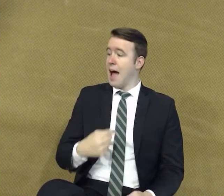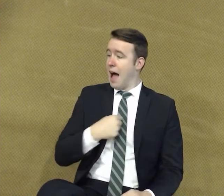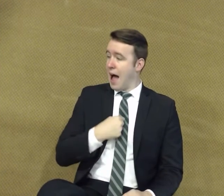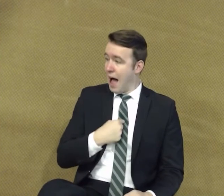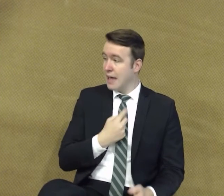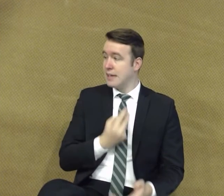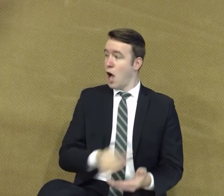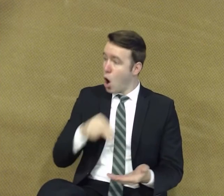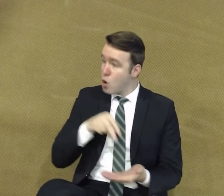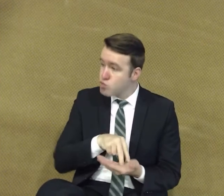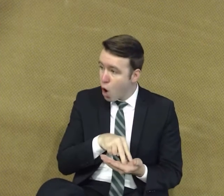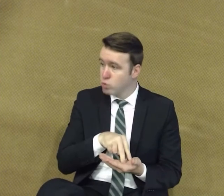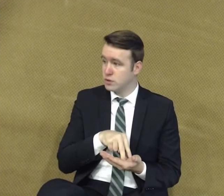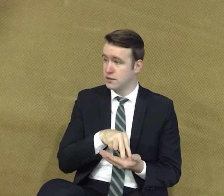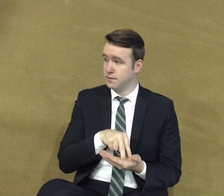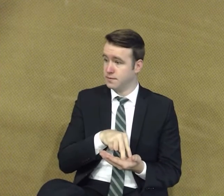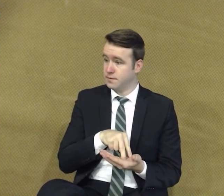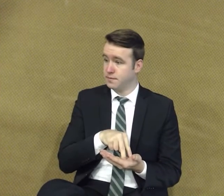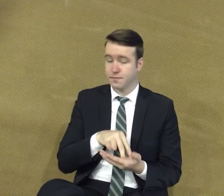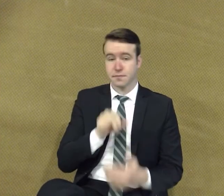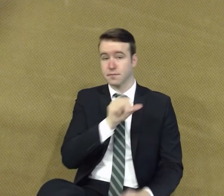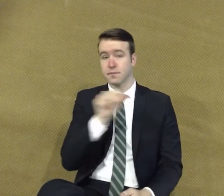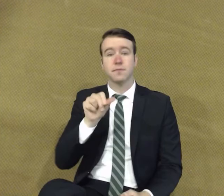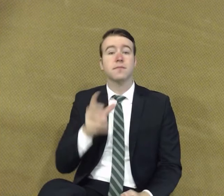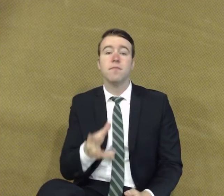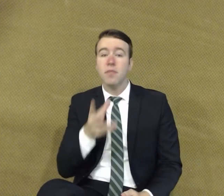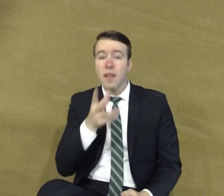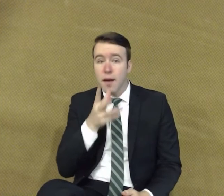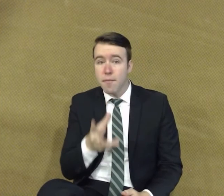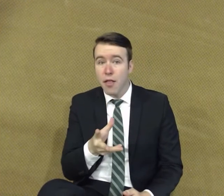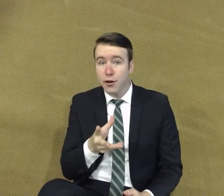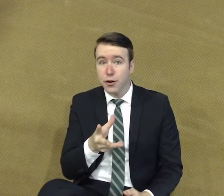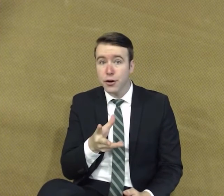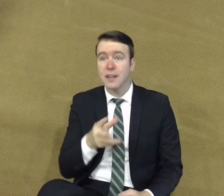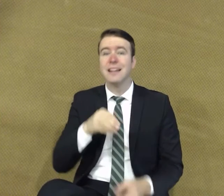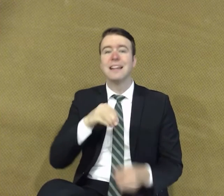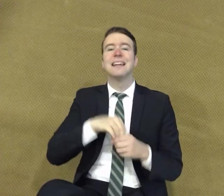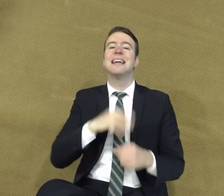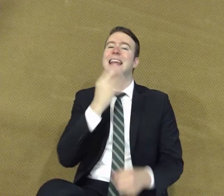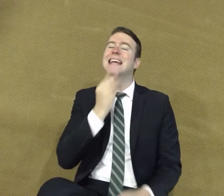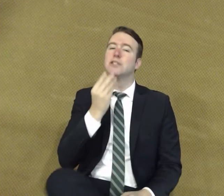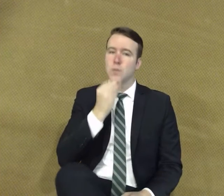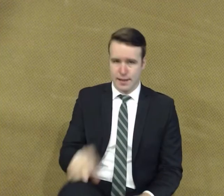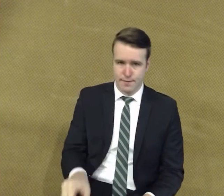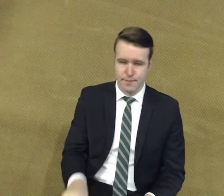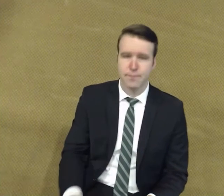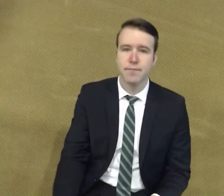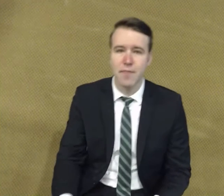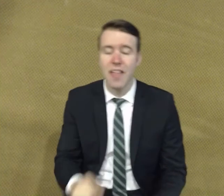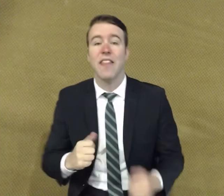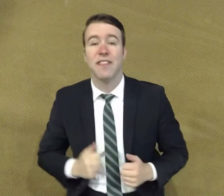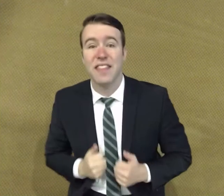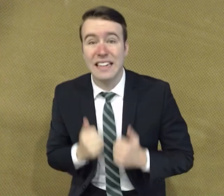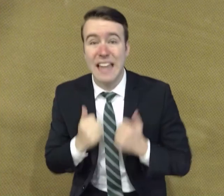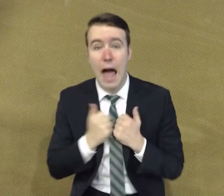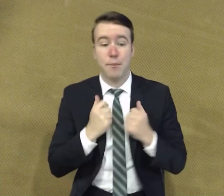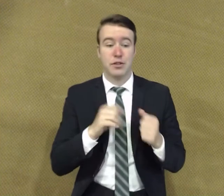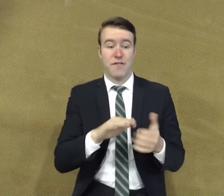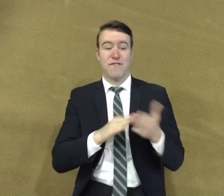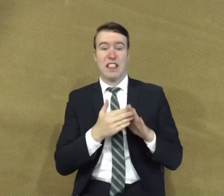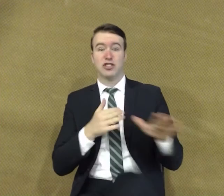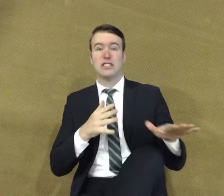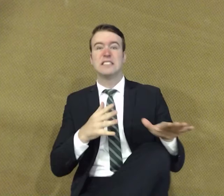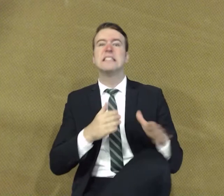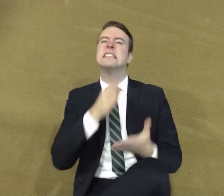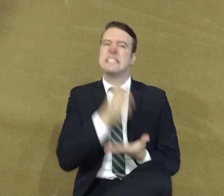I arose, a mother in Israel. The inhabitants of the villages